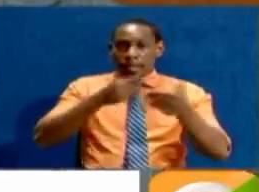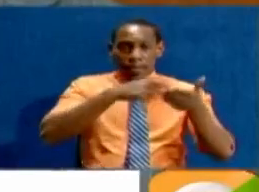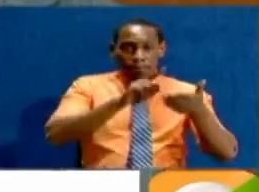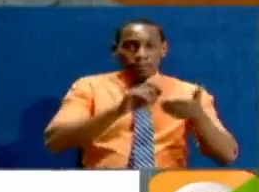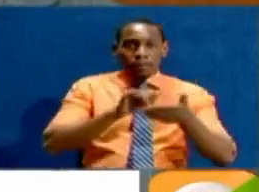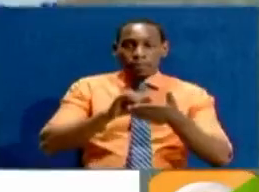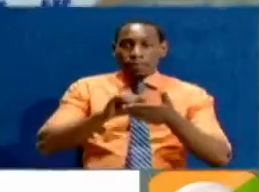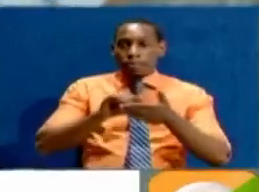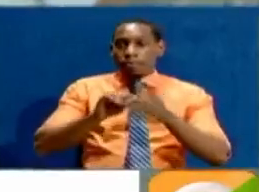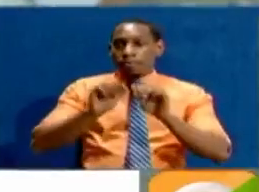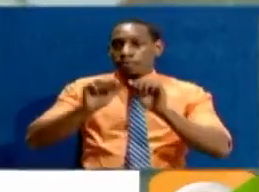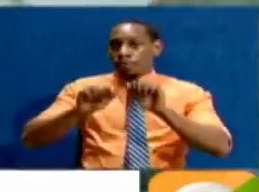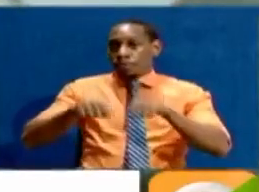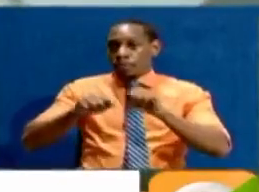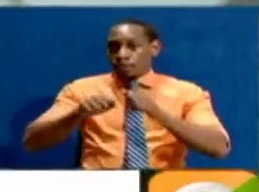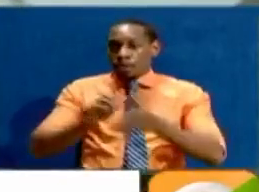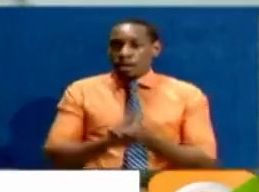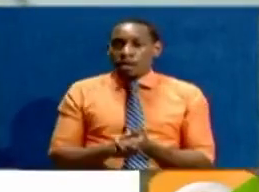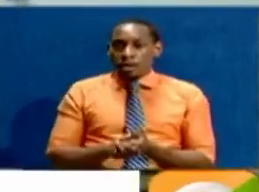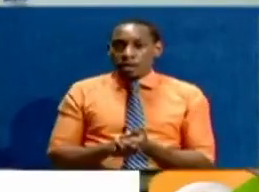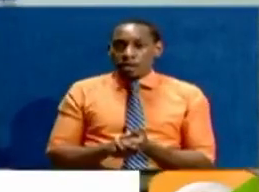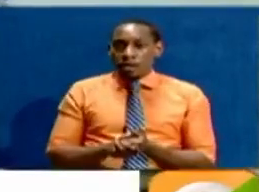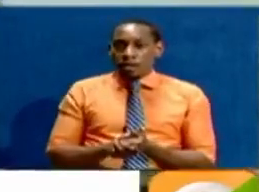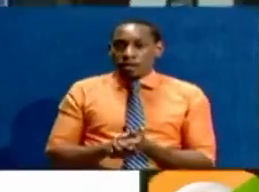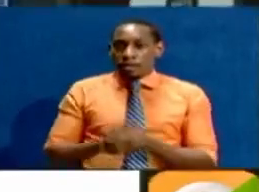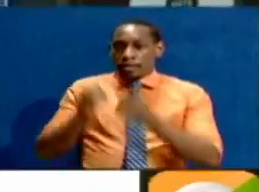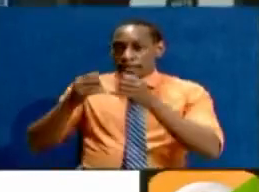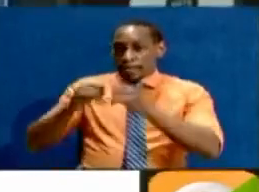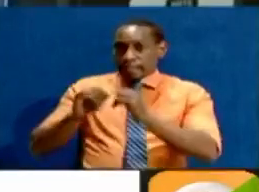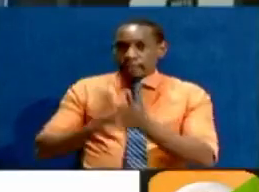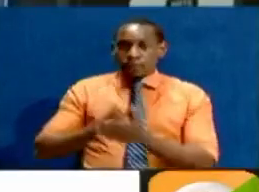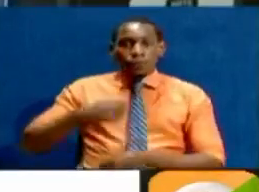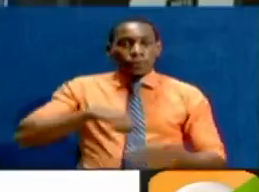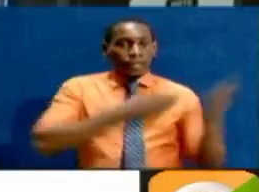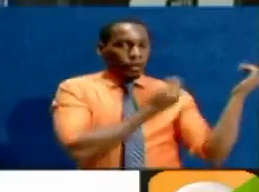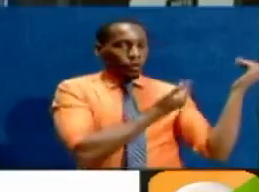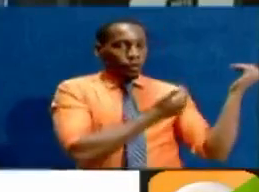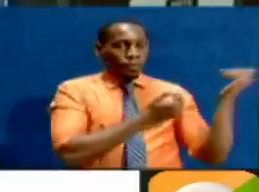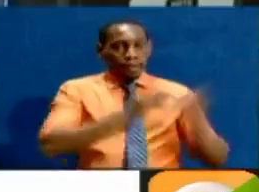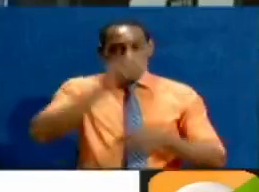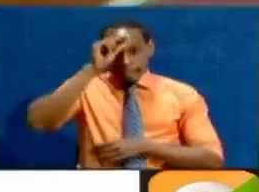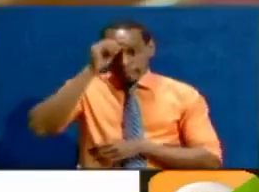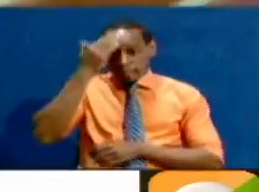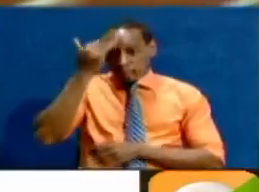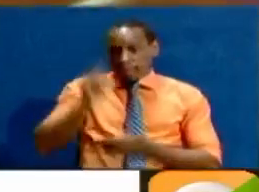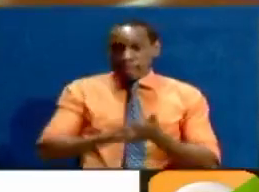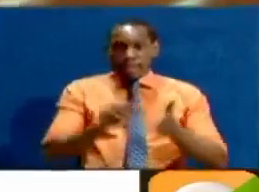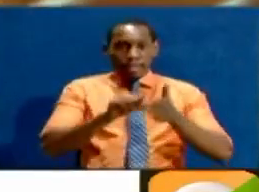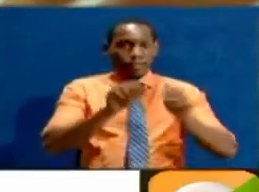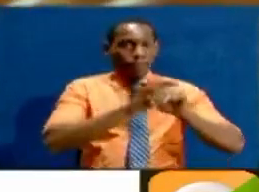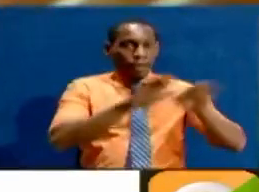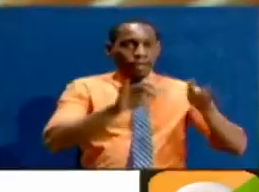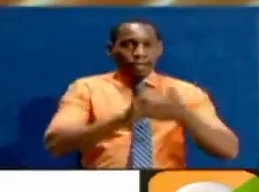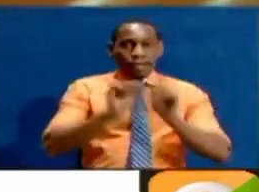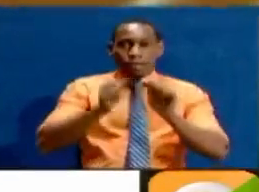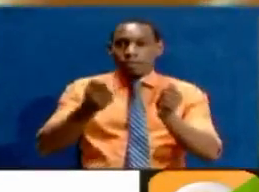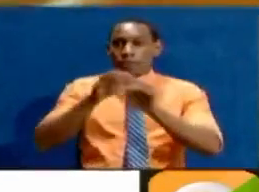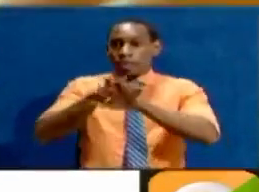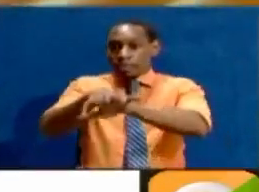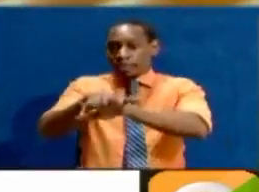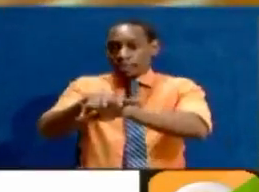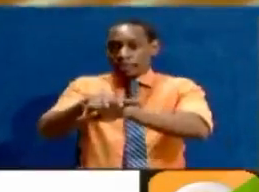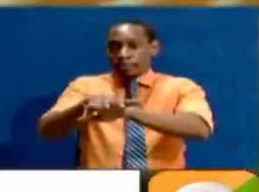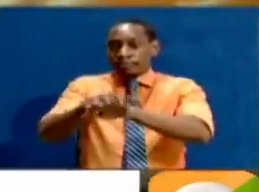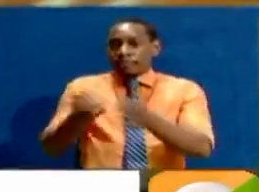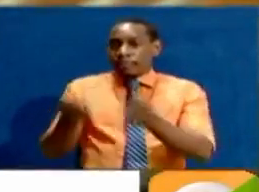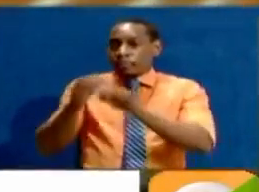then we can go for clinical trials. We've been hoping that the government, because this is a pandemic, they should streamline. They should